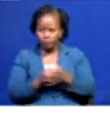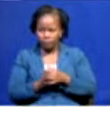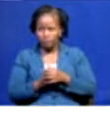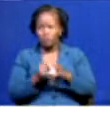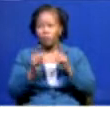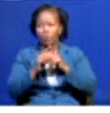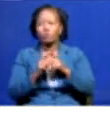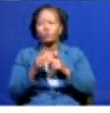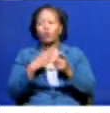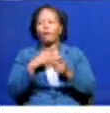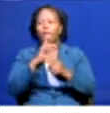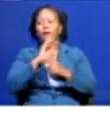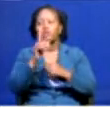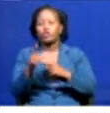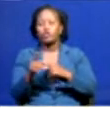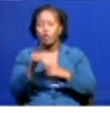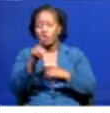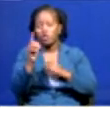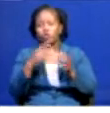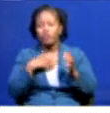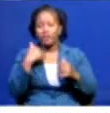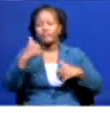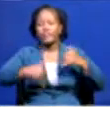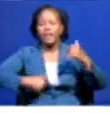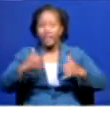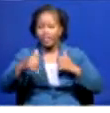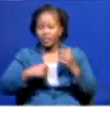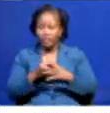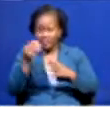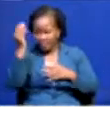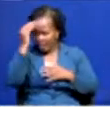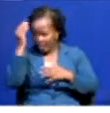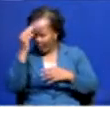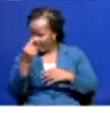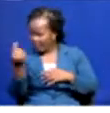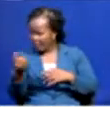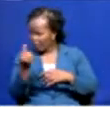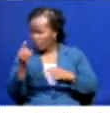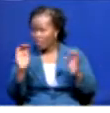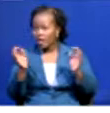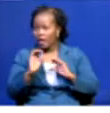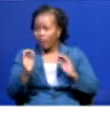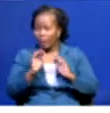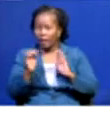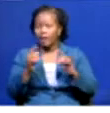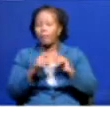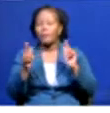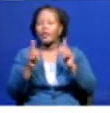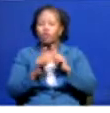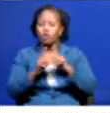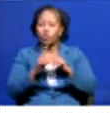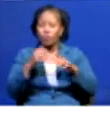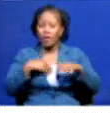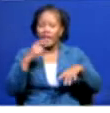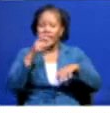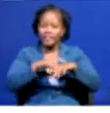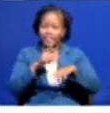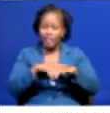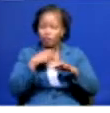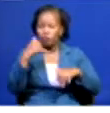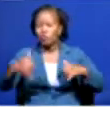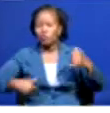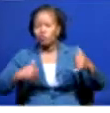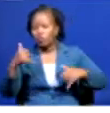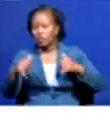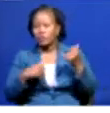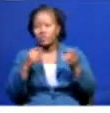I'm sure you have enjoyed not just learning in this college, I'm sure you found time to enjoy